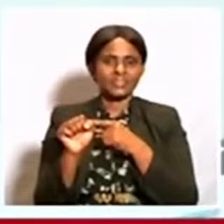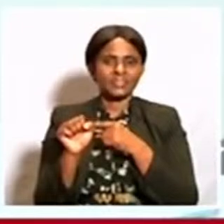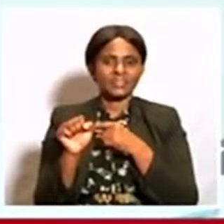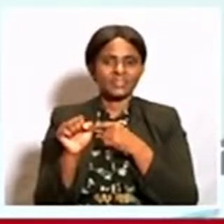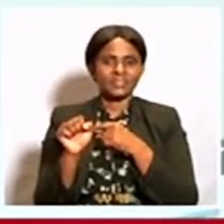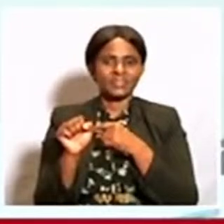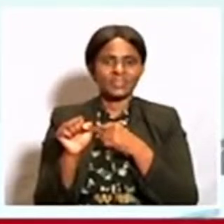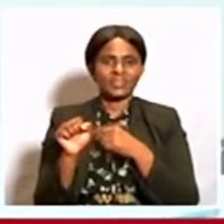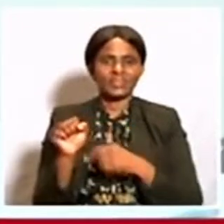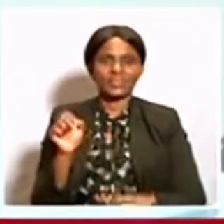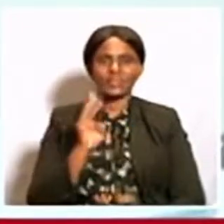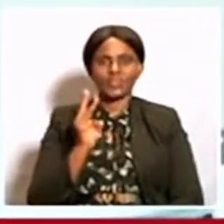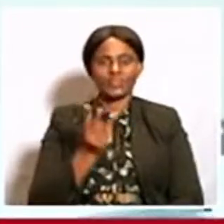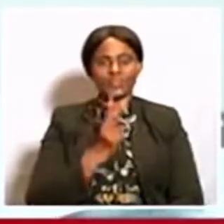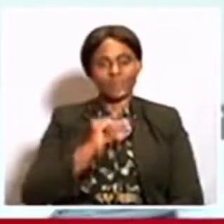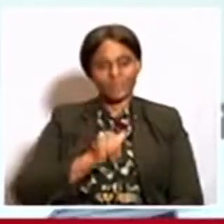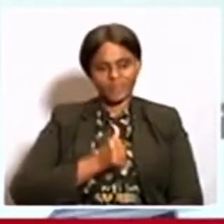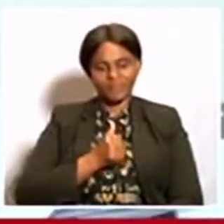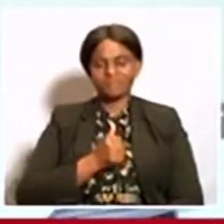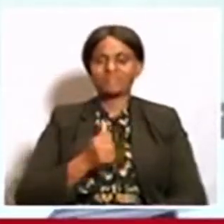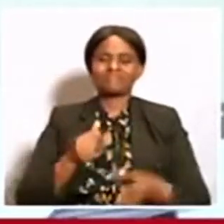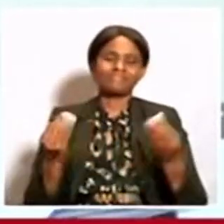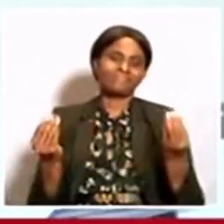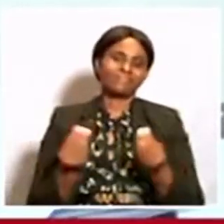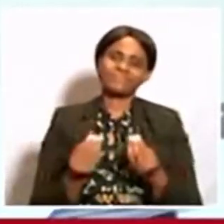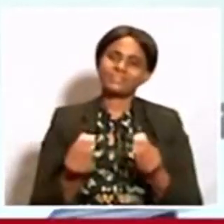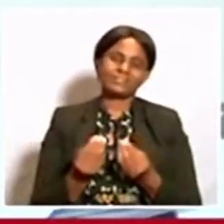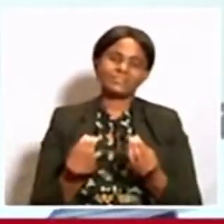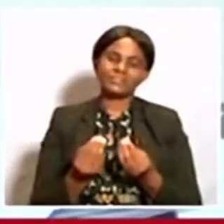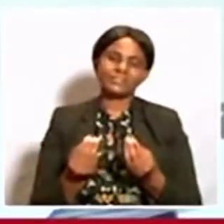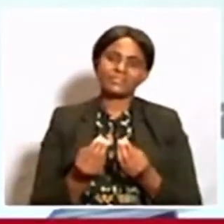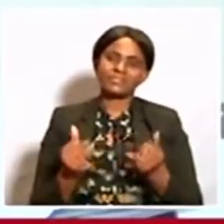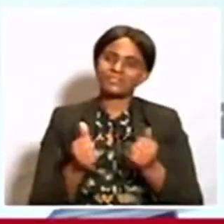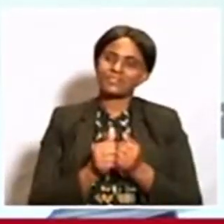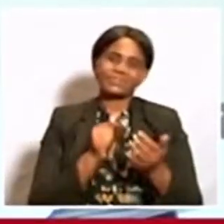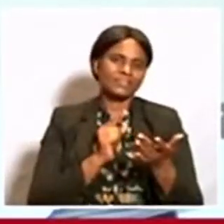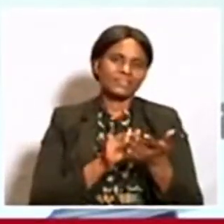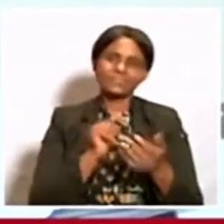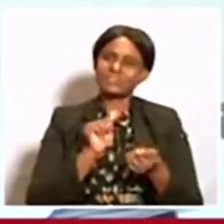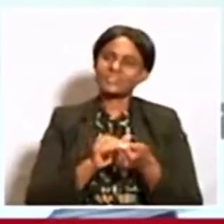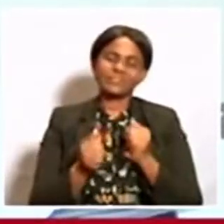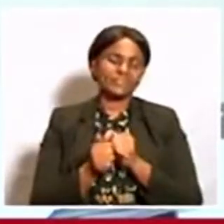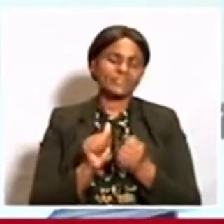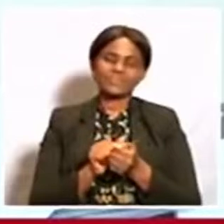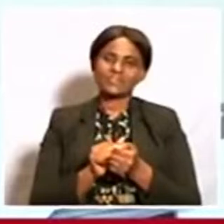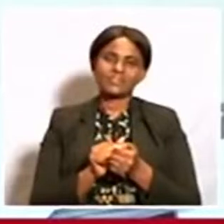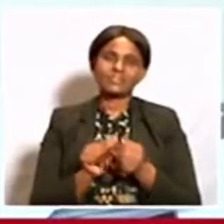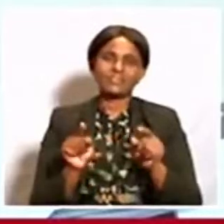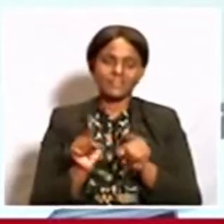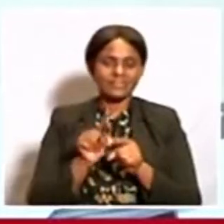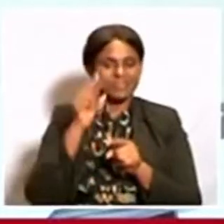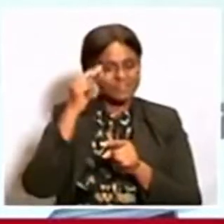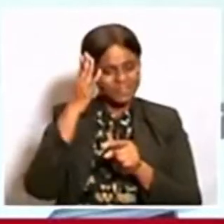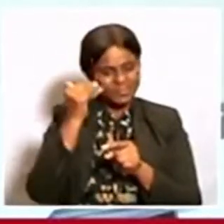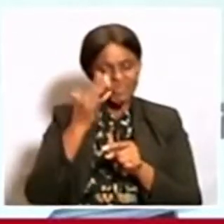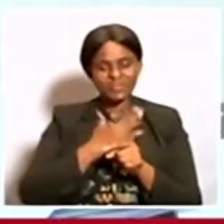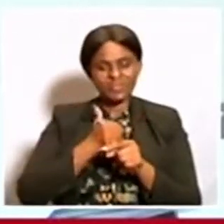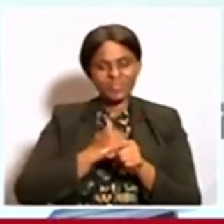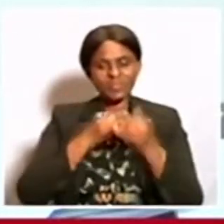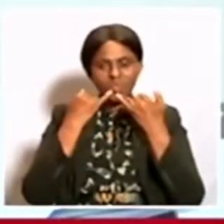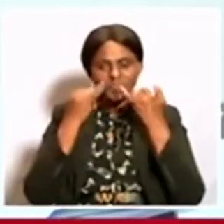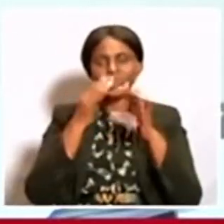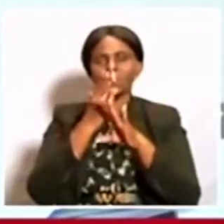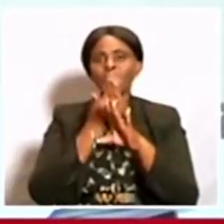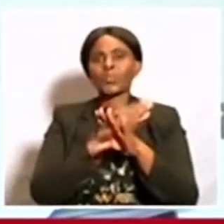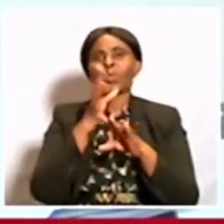we are stuck, with these issues. And this is the reason, like I indicated,